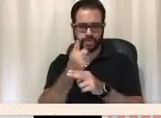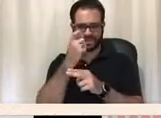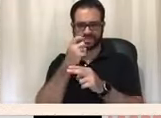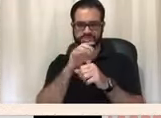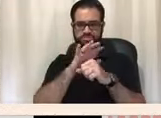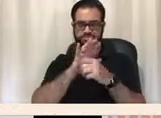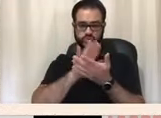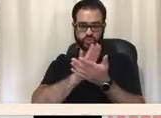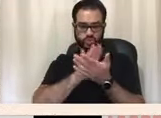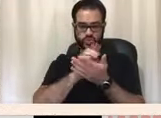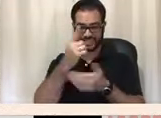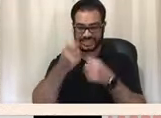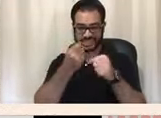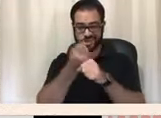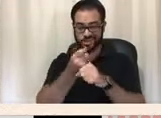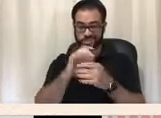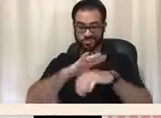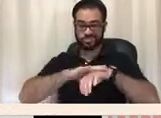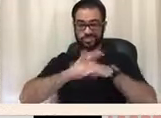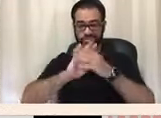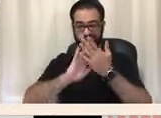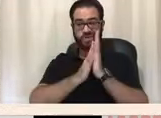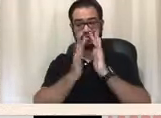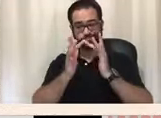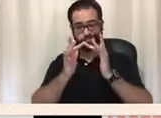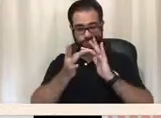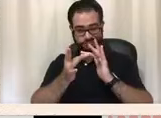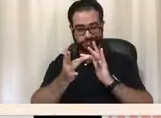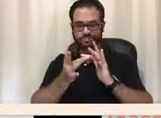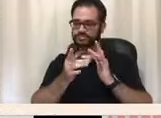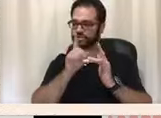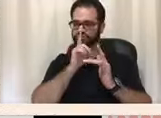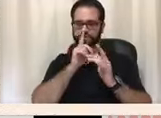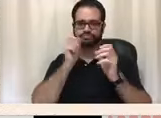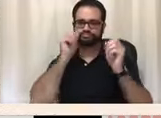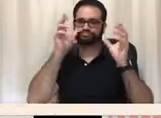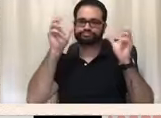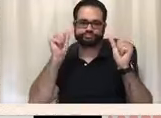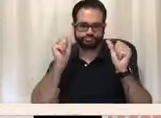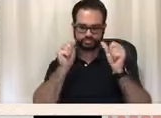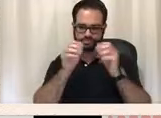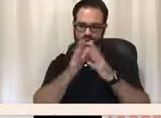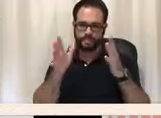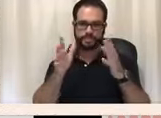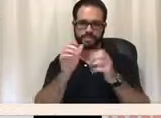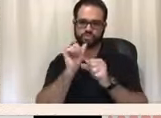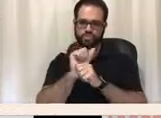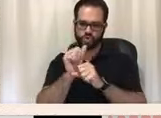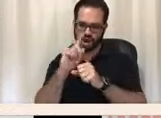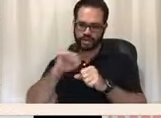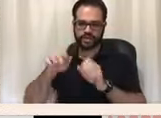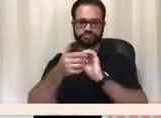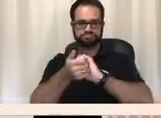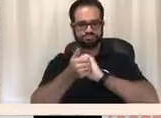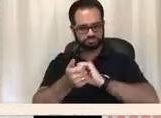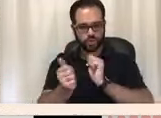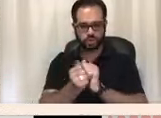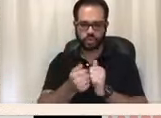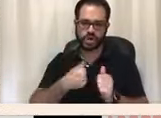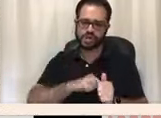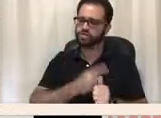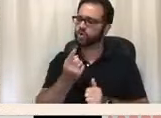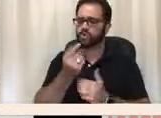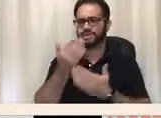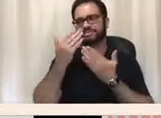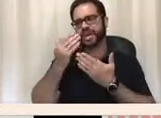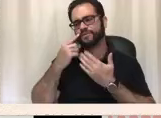year. It's just unbelievable the amazing amount of work that they collaborate with us on. So we're always thankful for F&D.